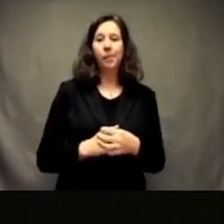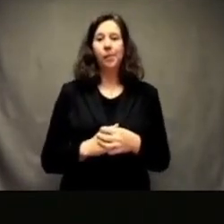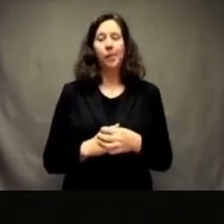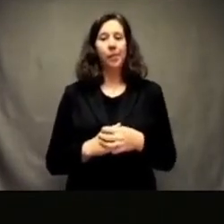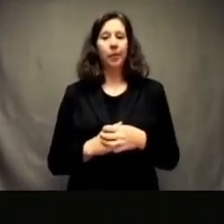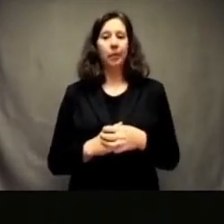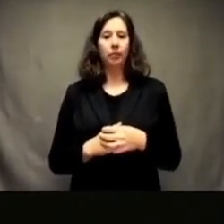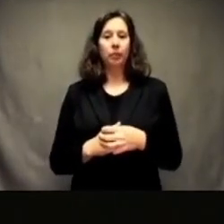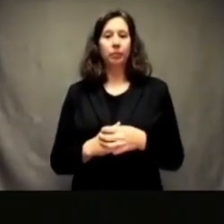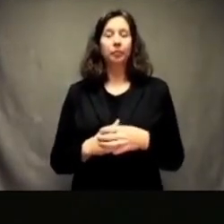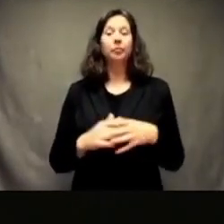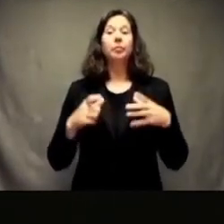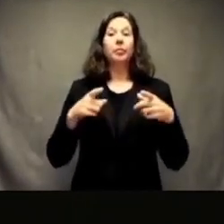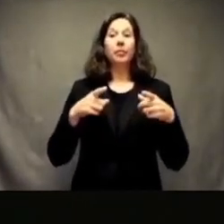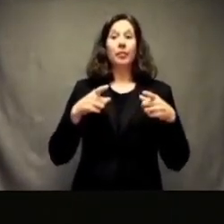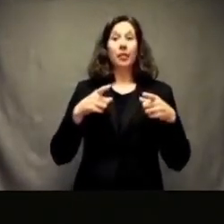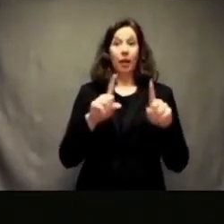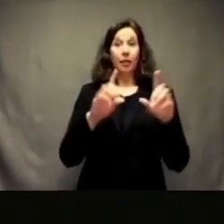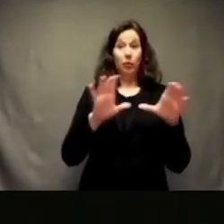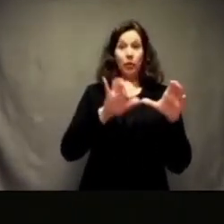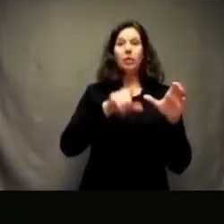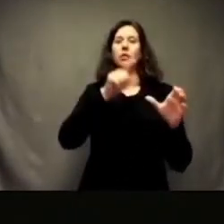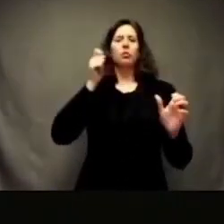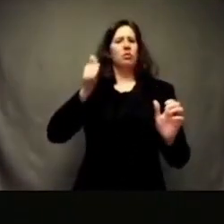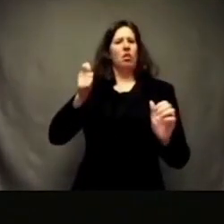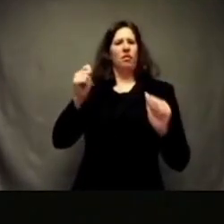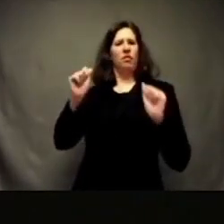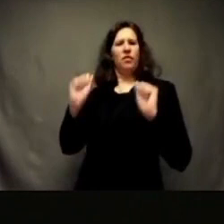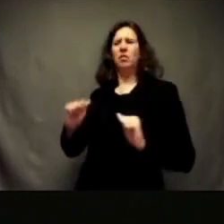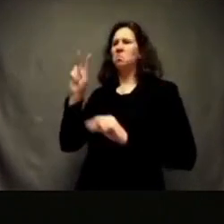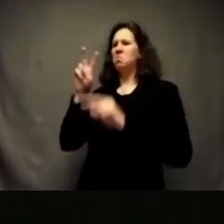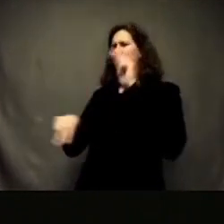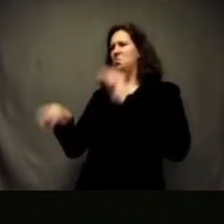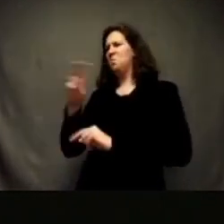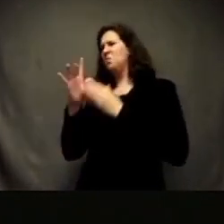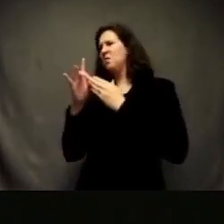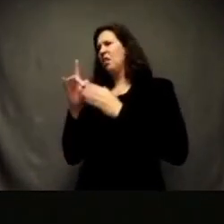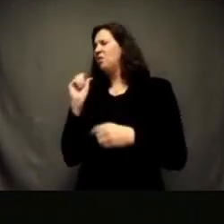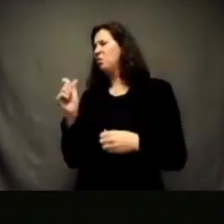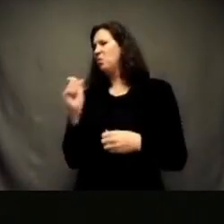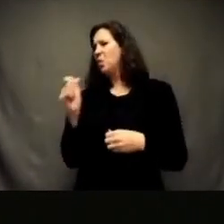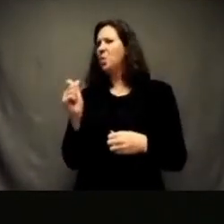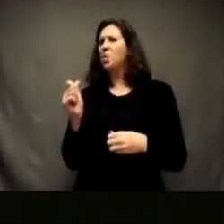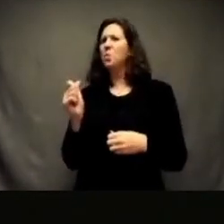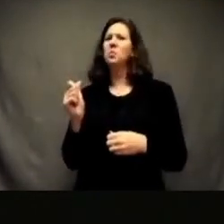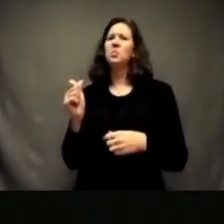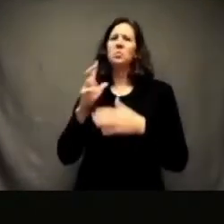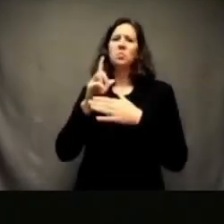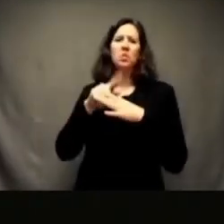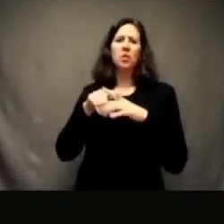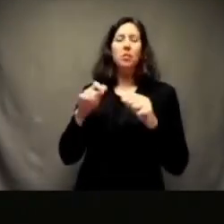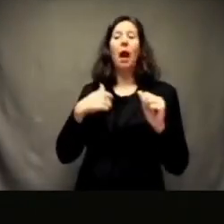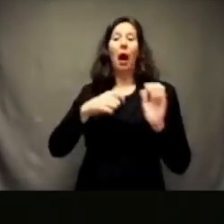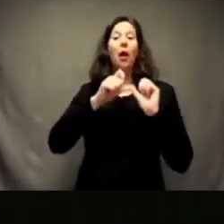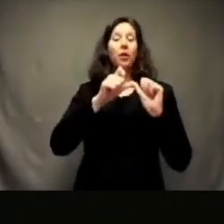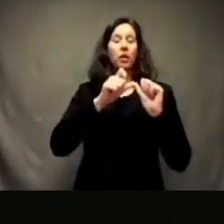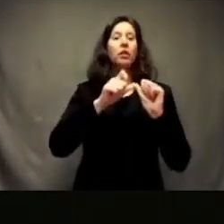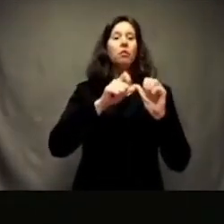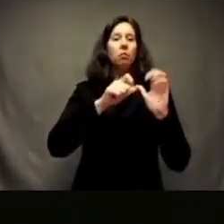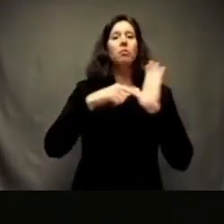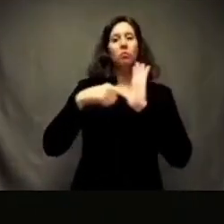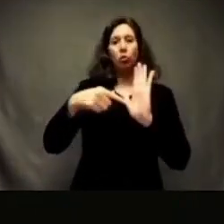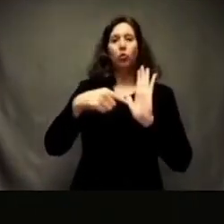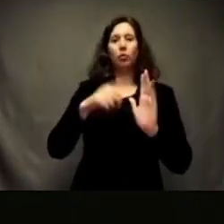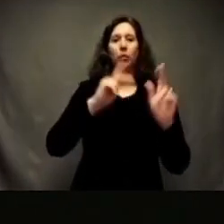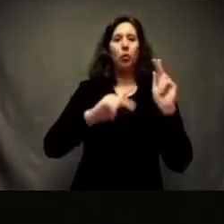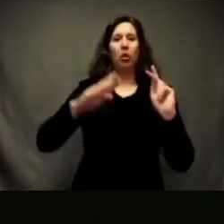And as I'm doing this, I encourage you to look through the guide on your own. I'll keep talking through for people who